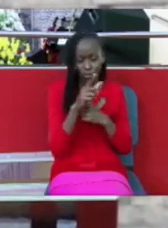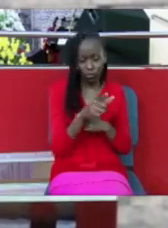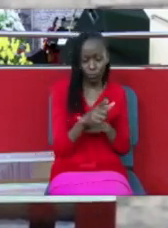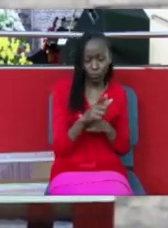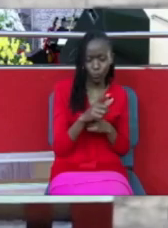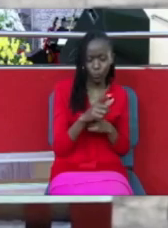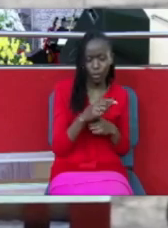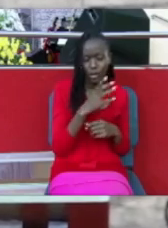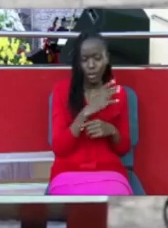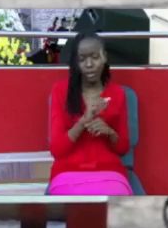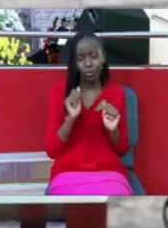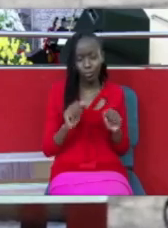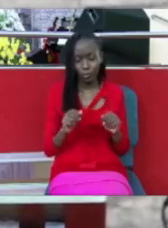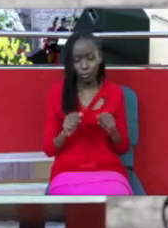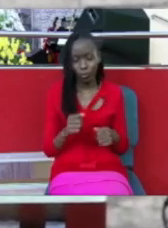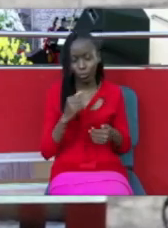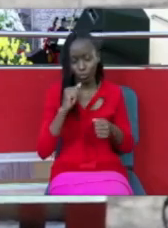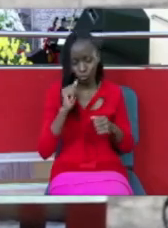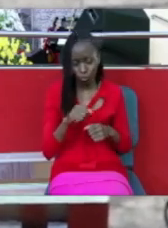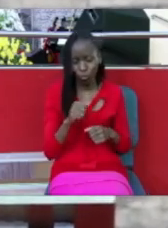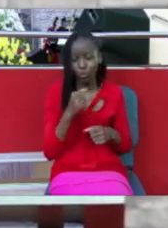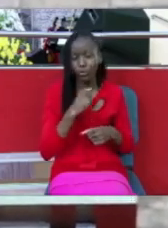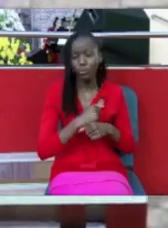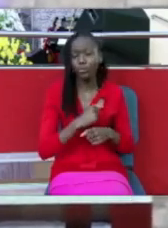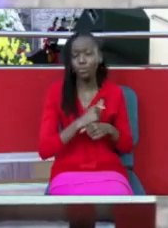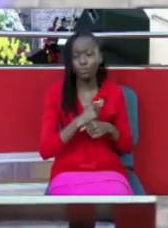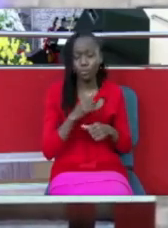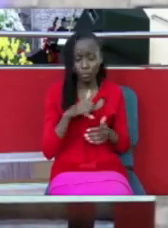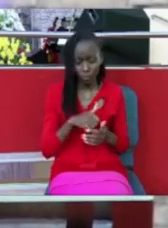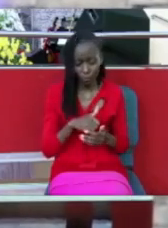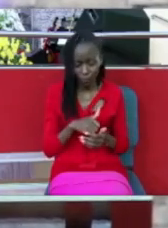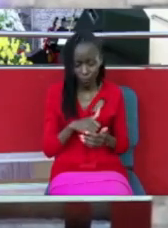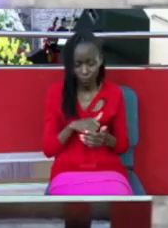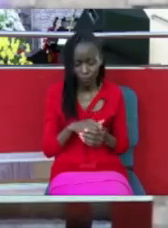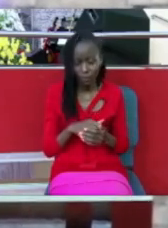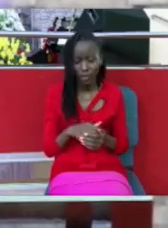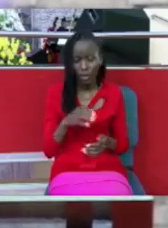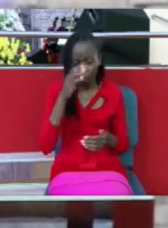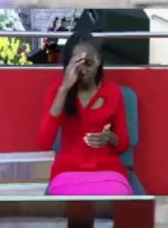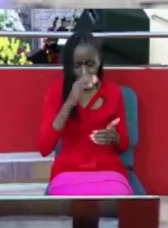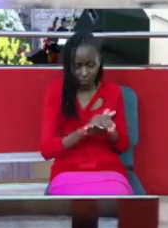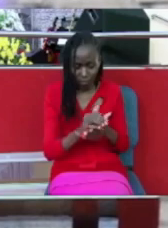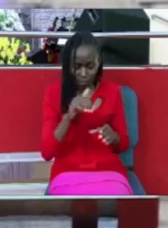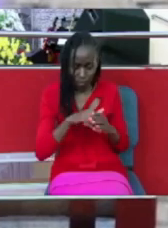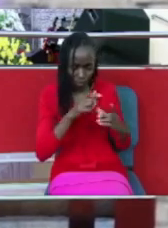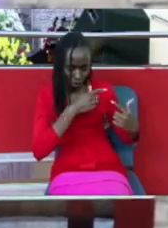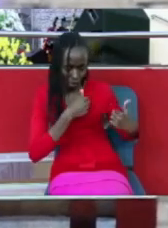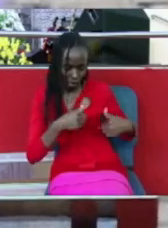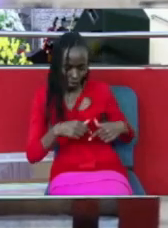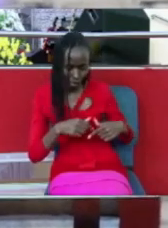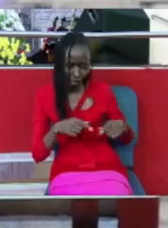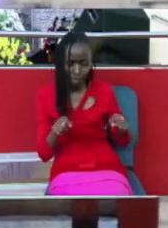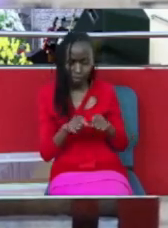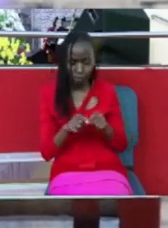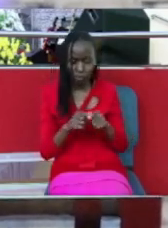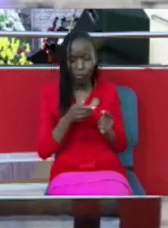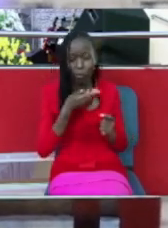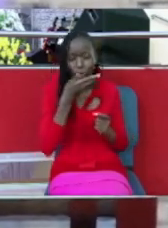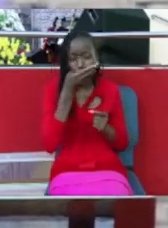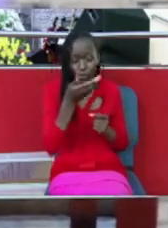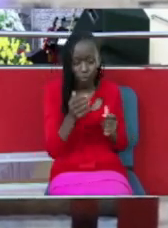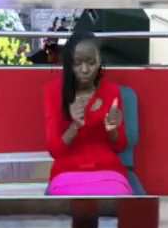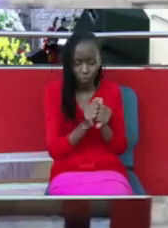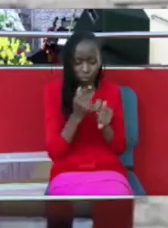unaweza tenda hayo. You believe in your heart. Uamini kwa moyo wako. And then you confess with your mouth. Na ukiri kwa kinywa. Are you there? Je, uko